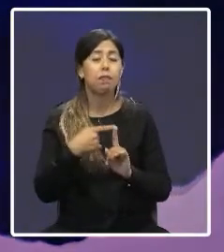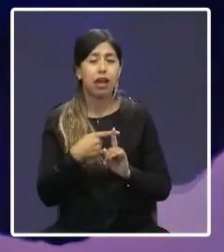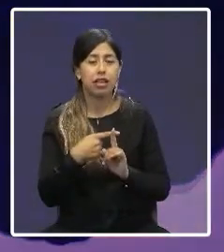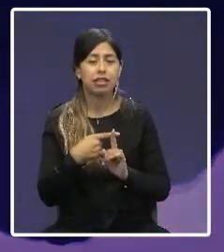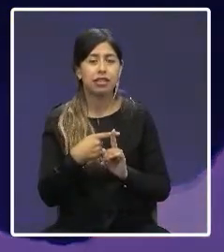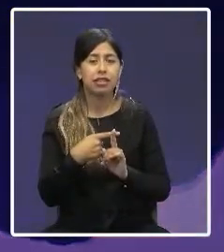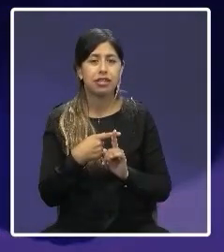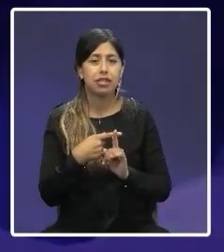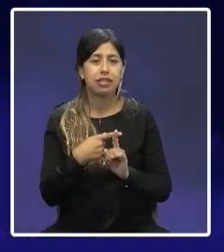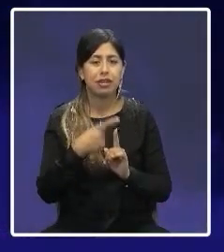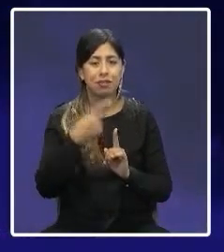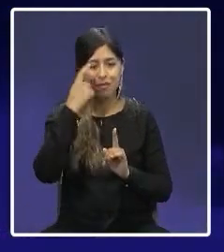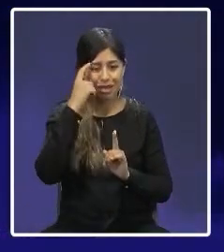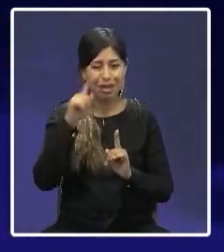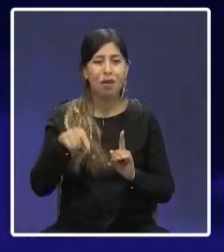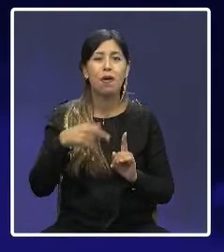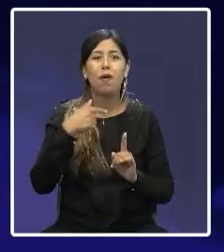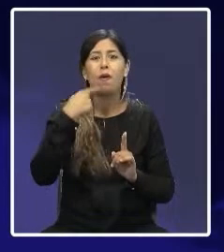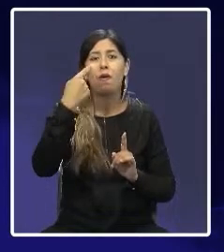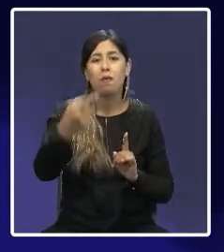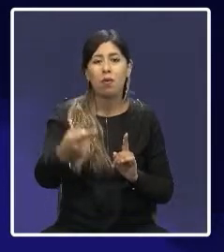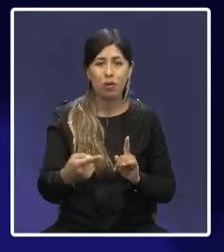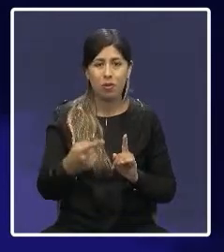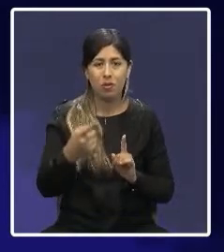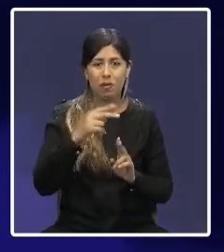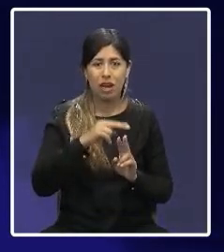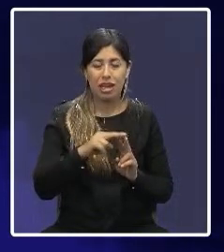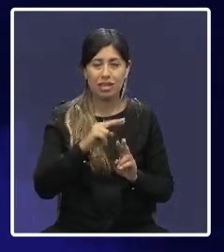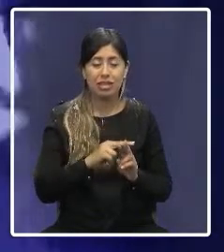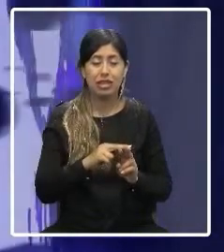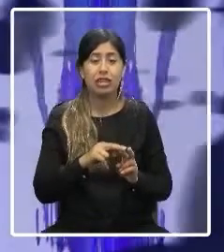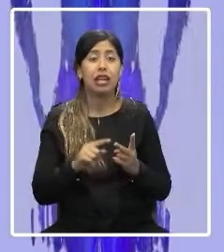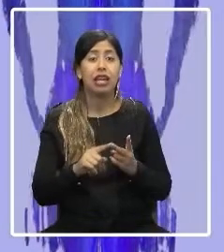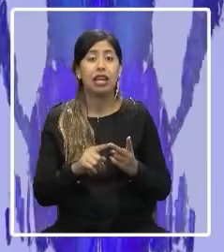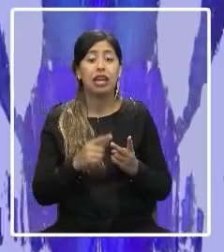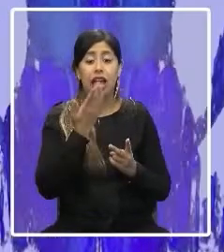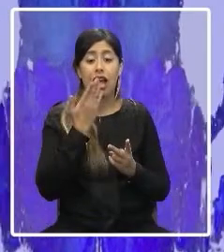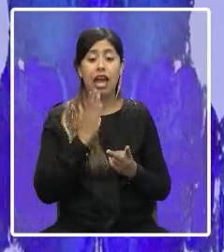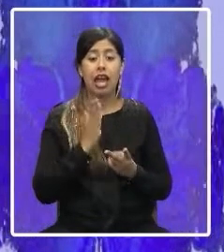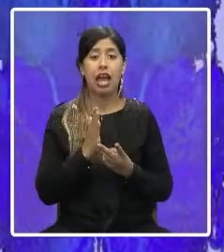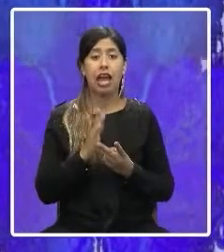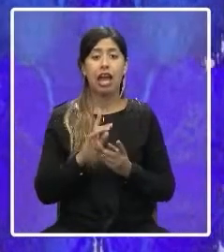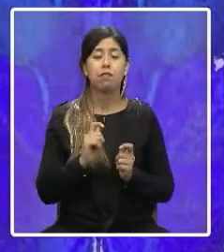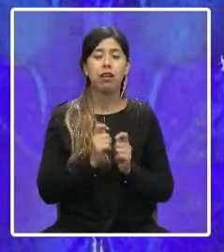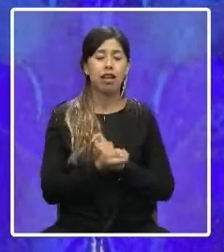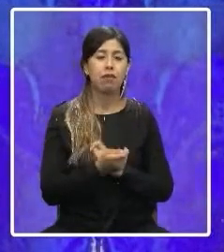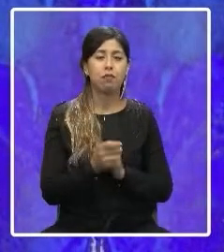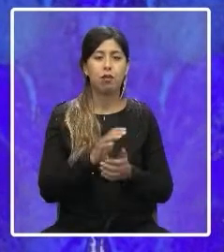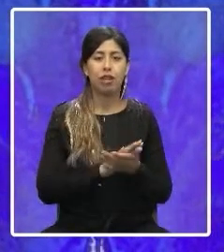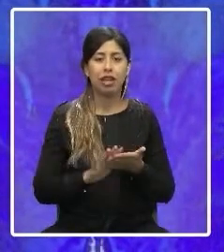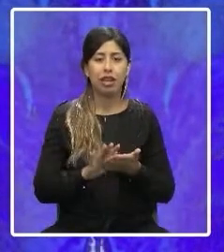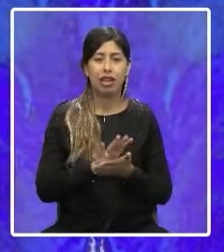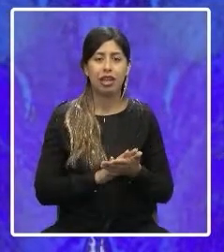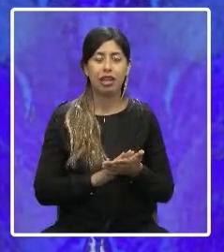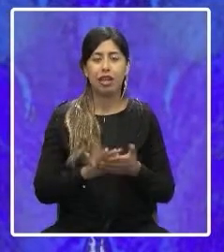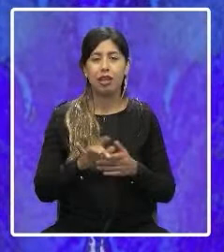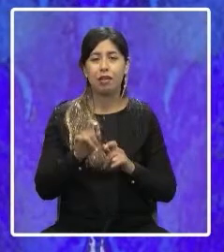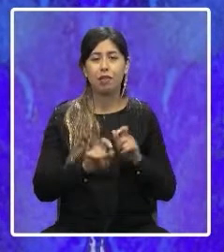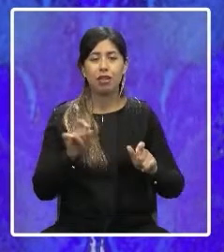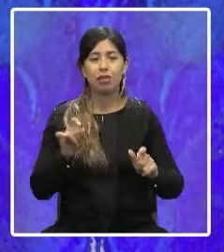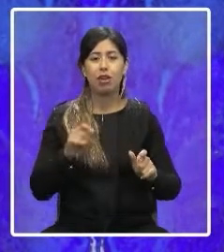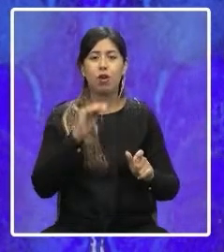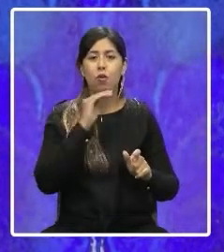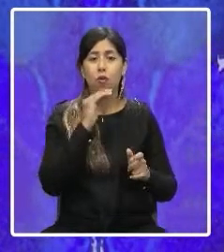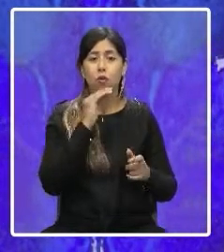modification, and this means is that people would be using social media either to get high, to get aroused, to get buzzed up, to